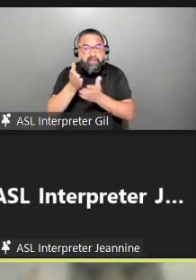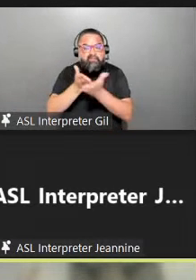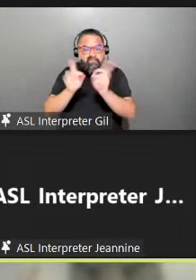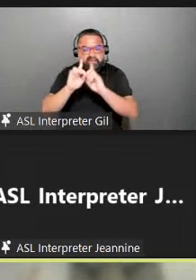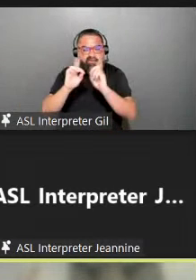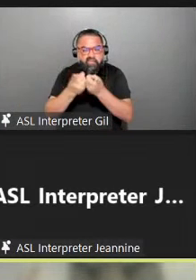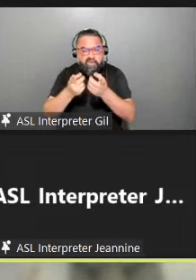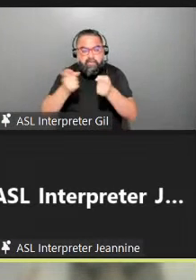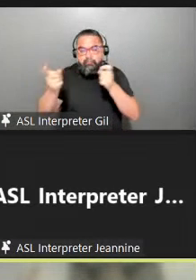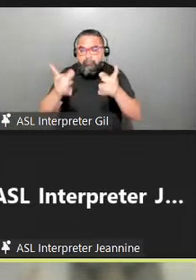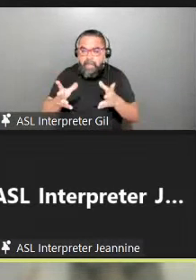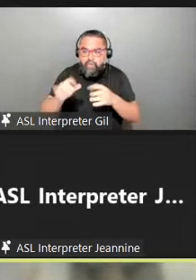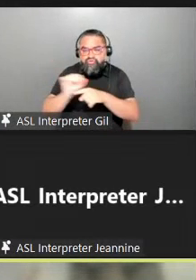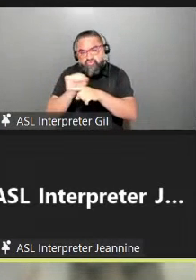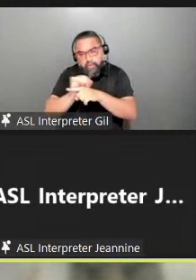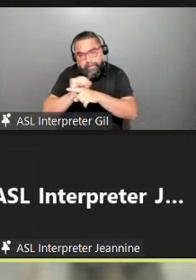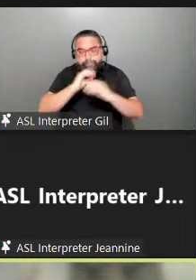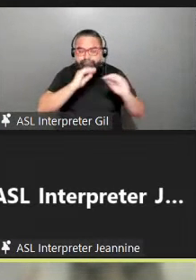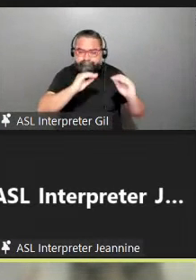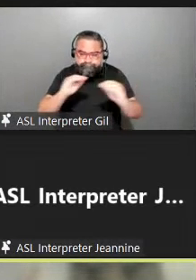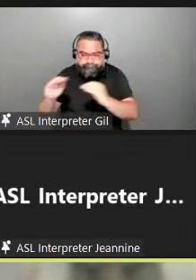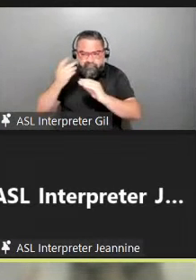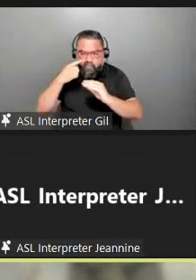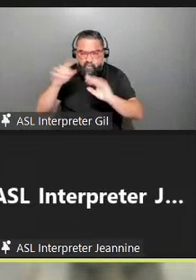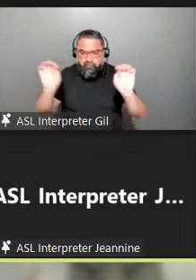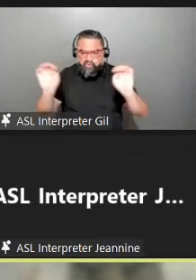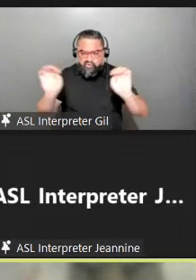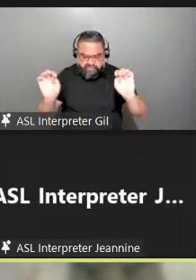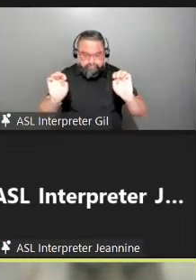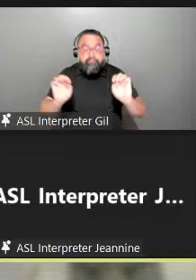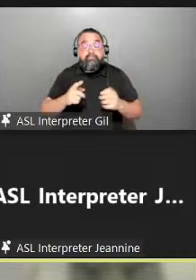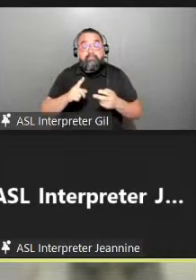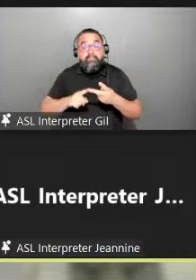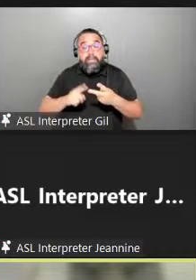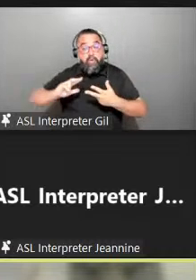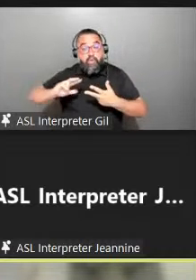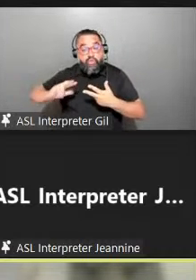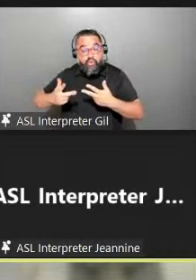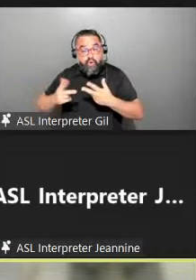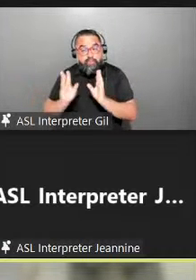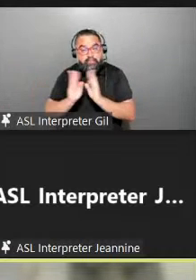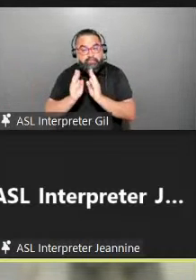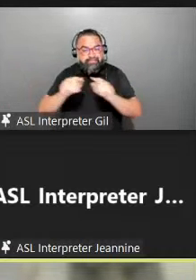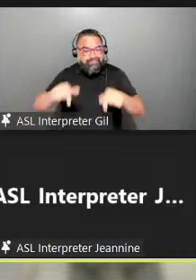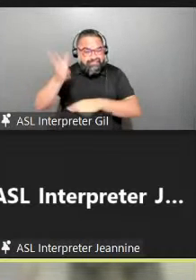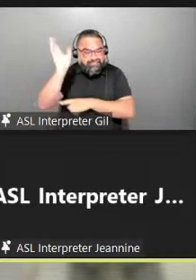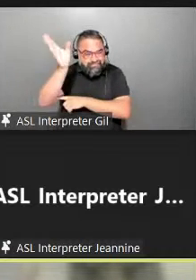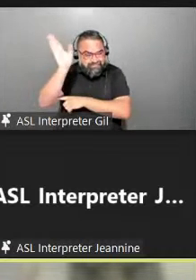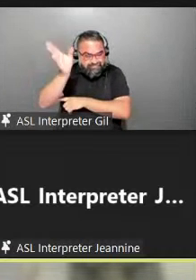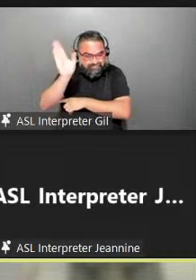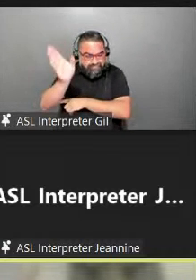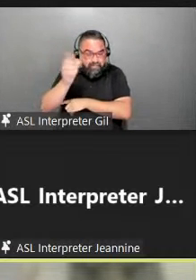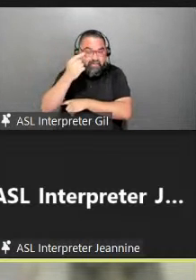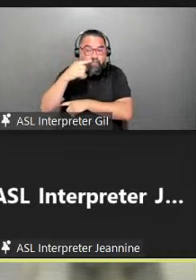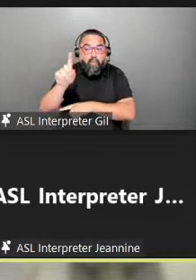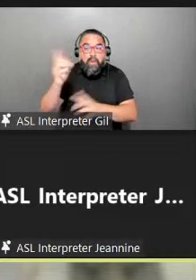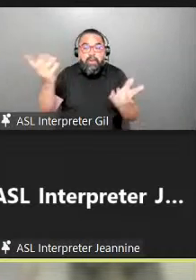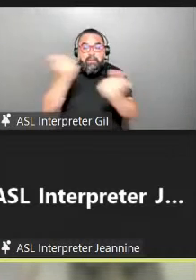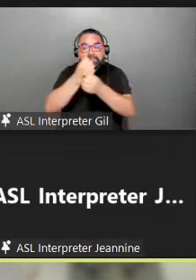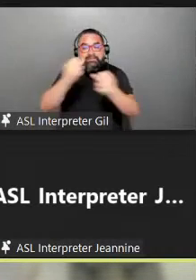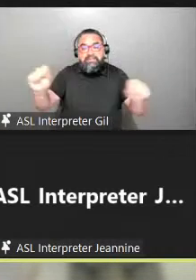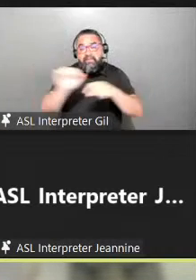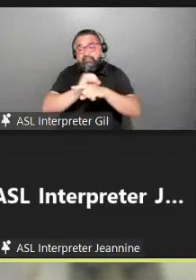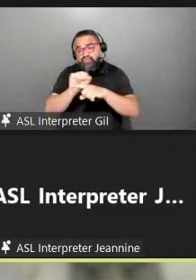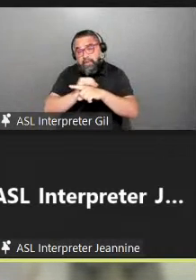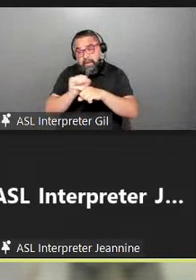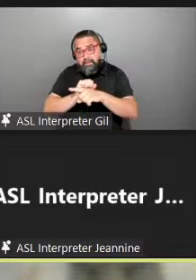and that sort of thing. This is the third in our series at Long Beach for safety training. We did a